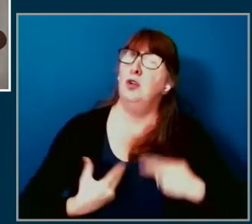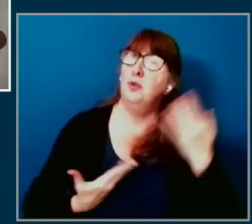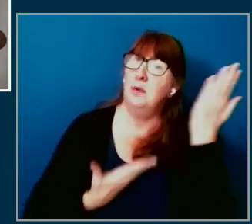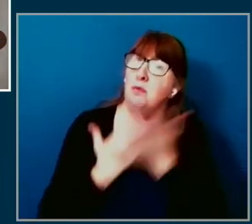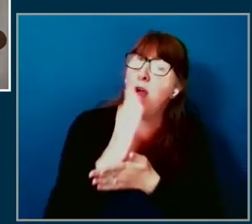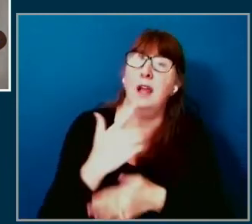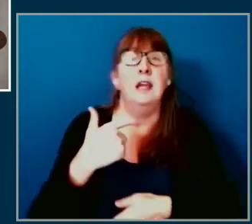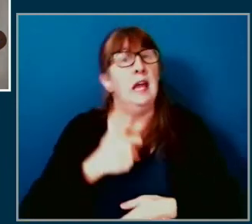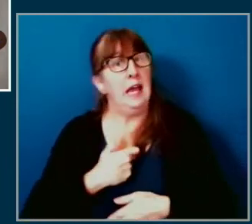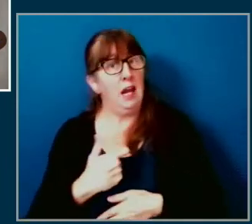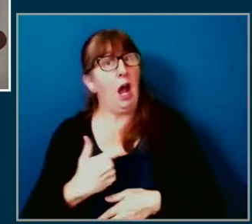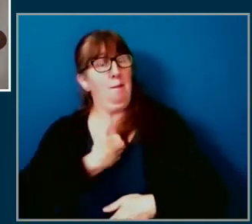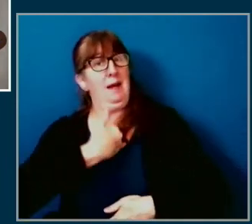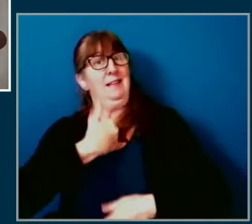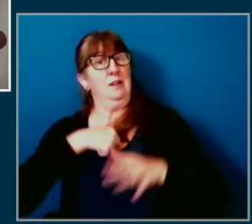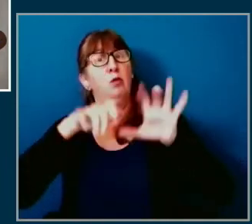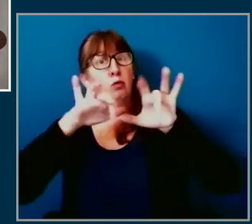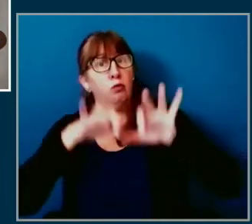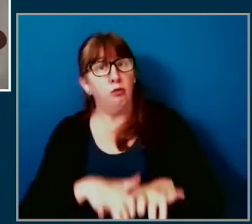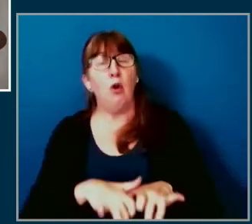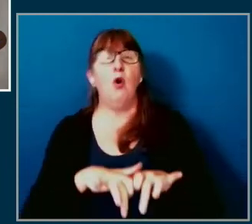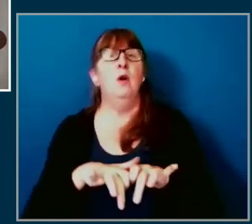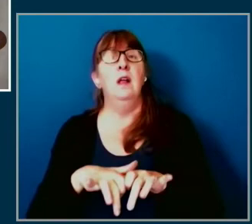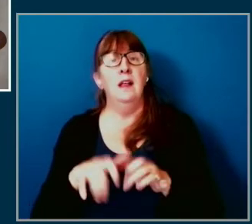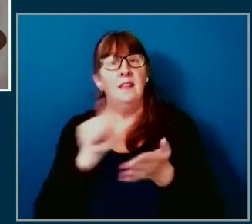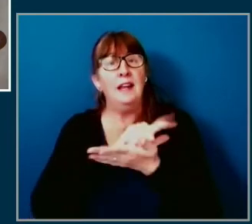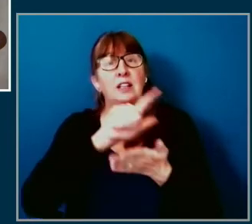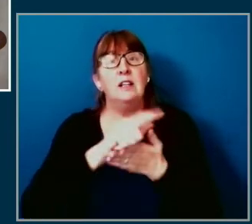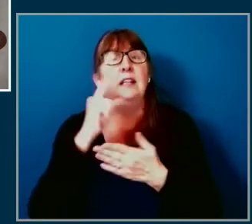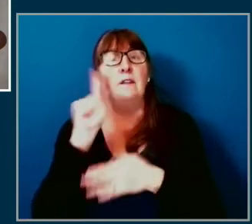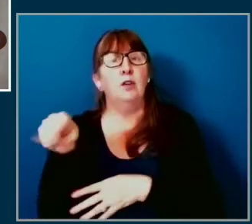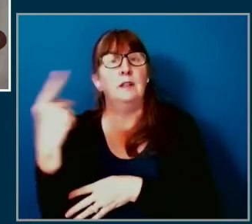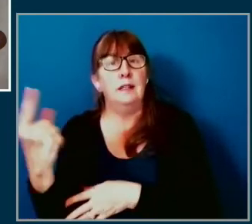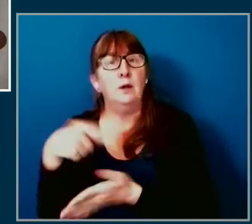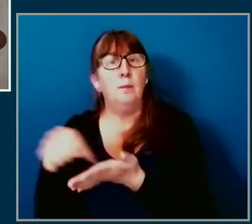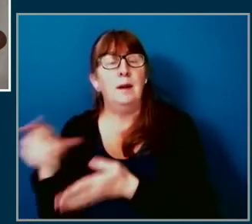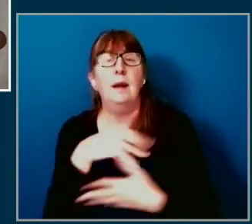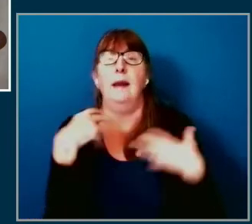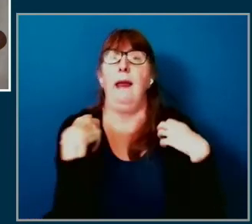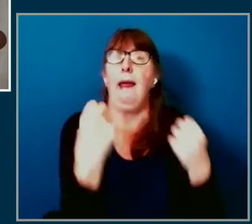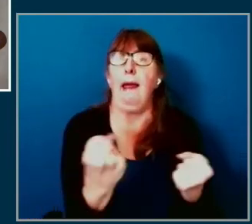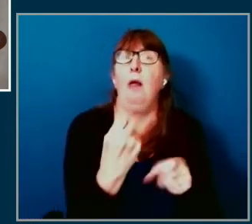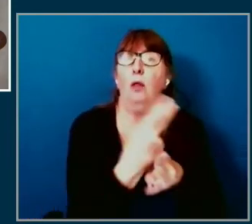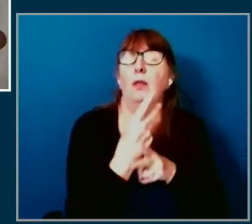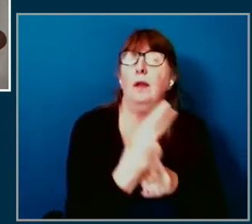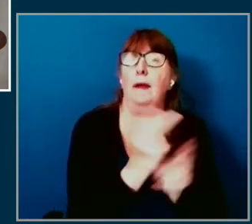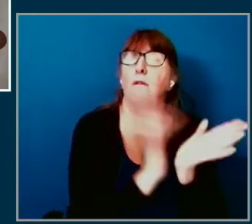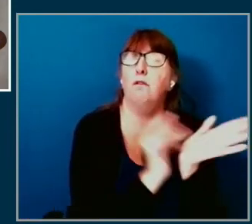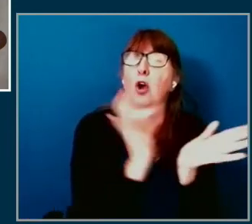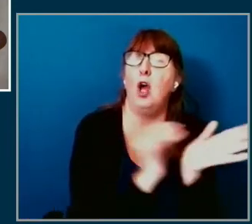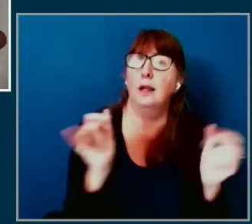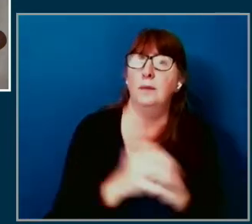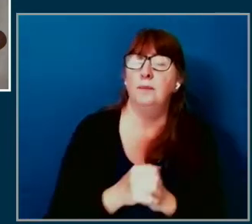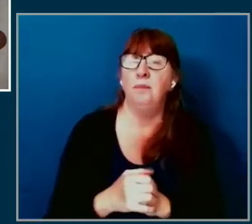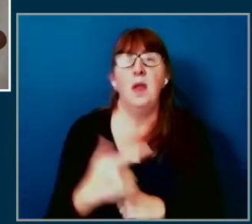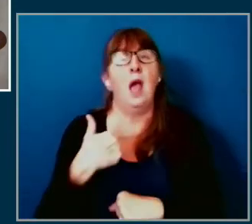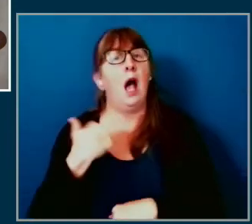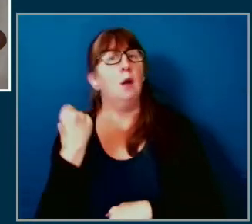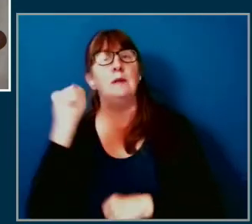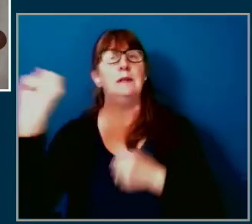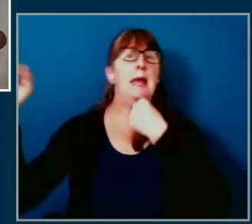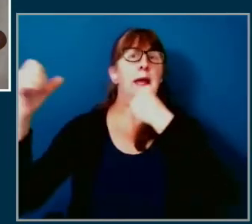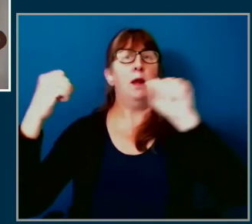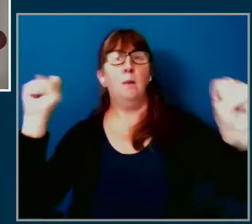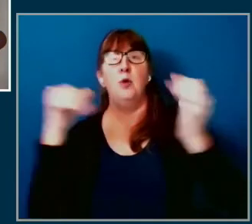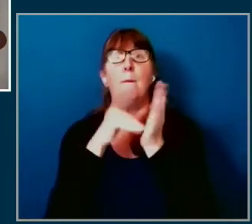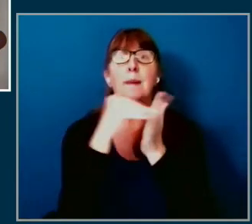legislation on single payer and health for all. I am my father's son, and I stand up to billionaires and bullies